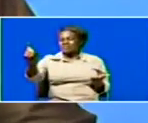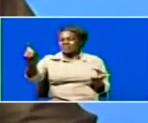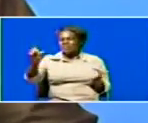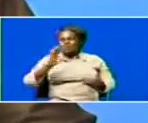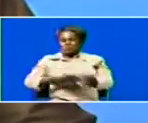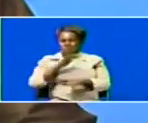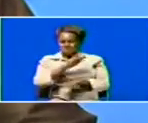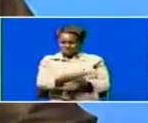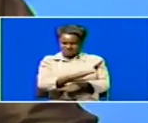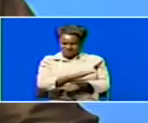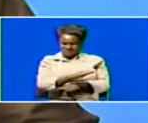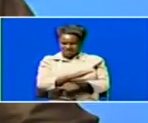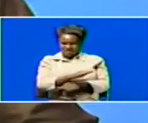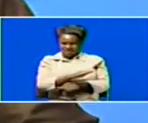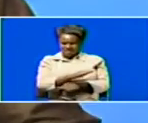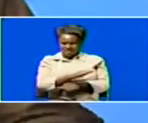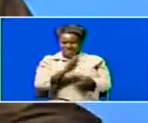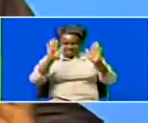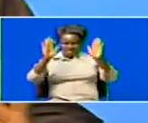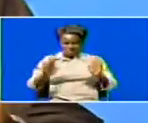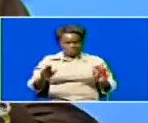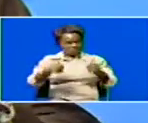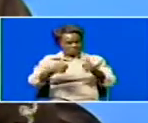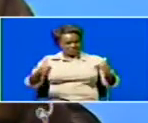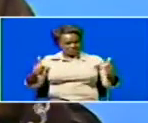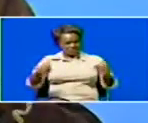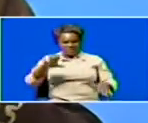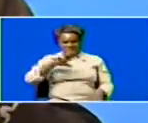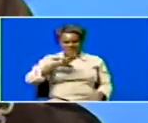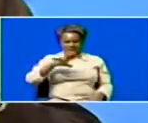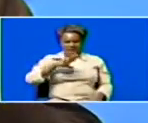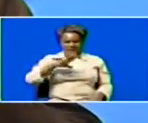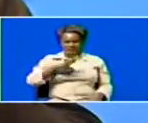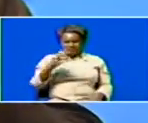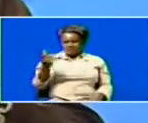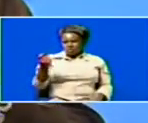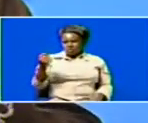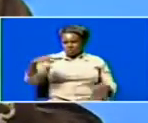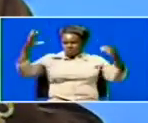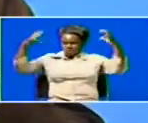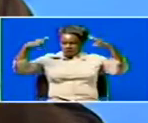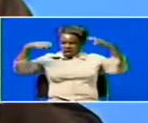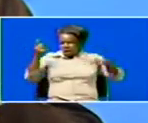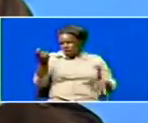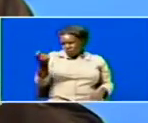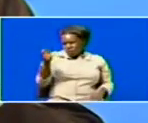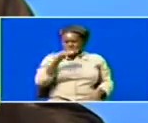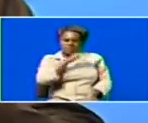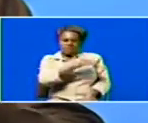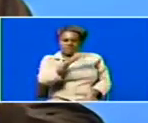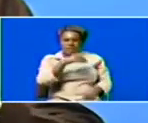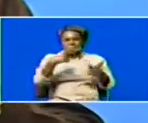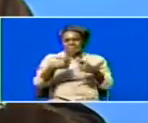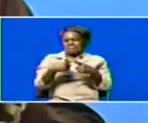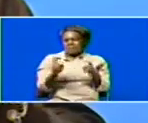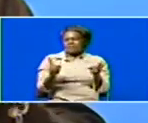Good evening, Yusuf Ibrahim. Kisumu is fine. We've had a bit of, some rainfall this evening, but